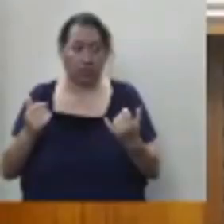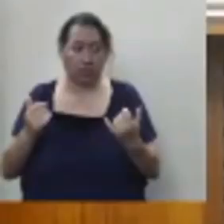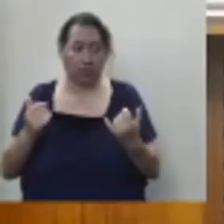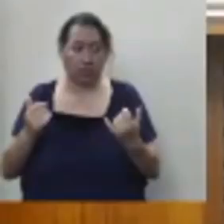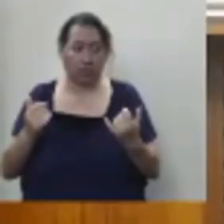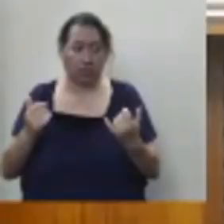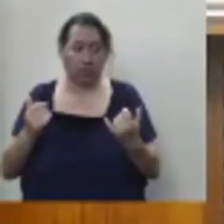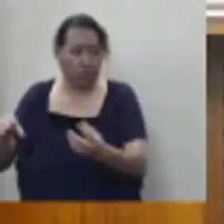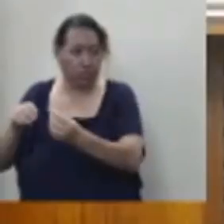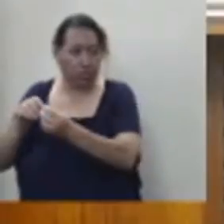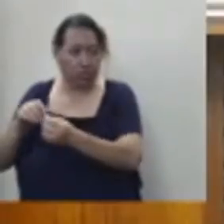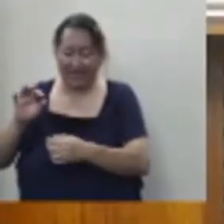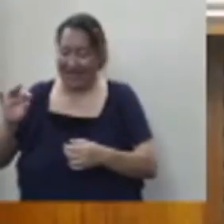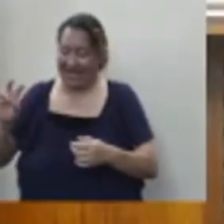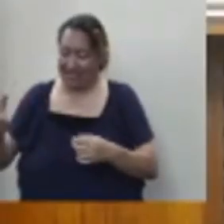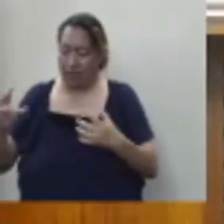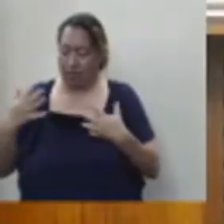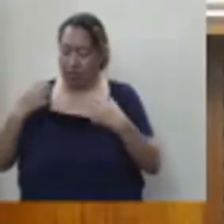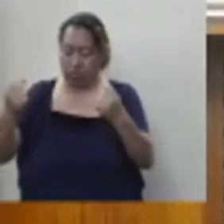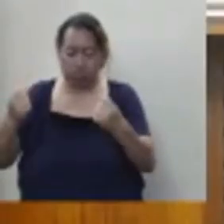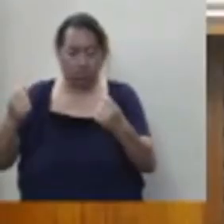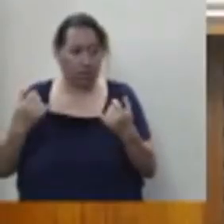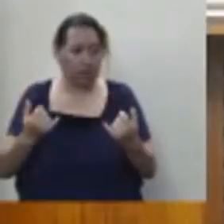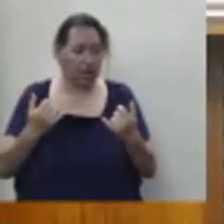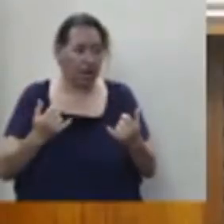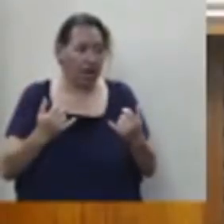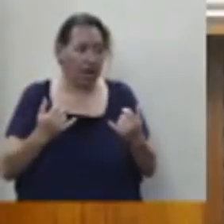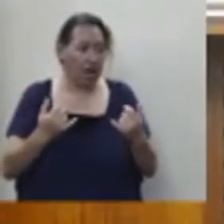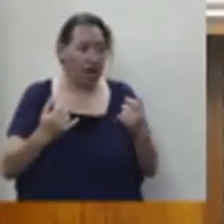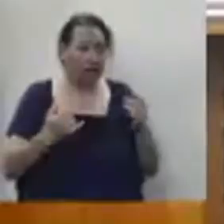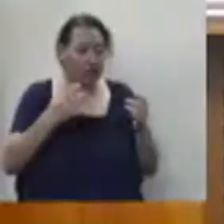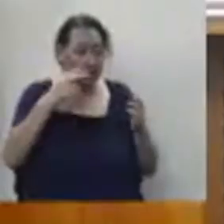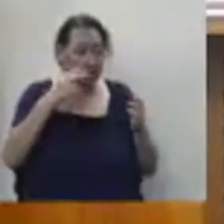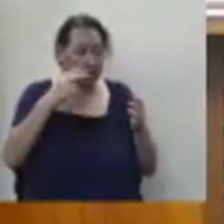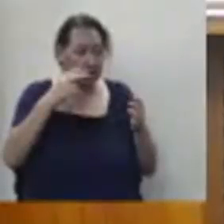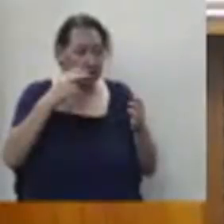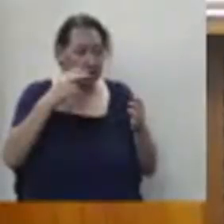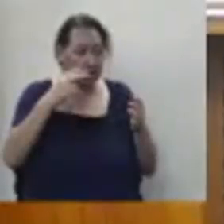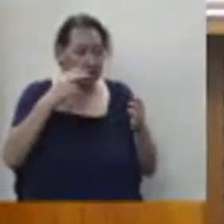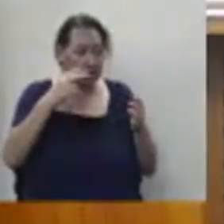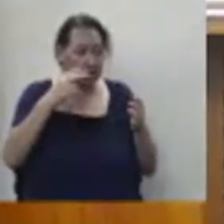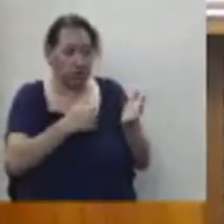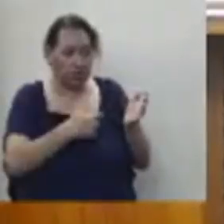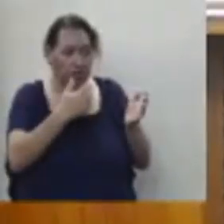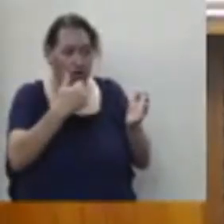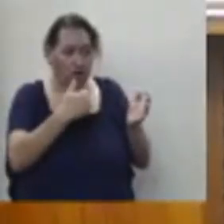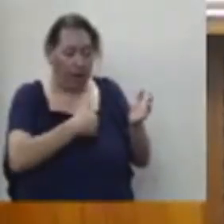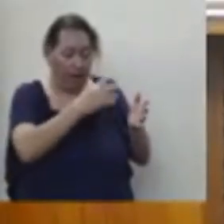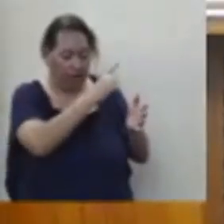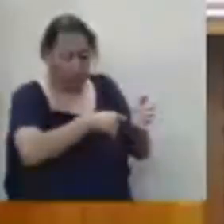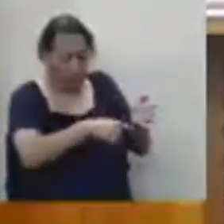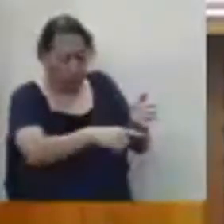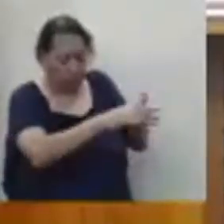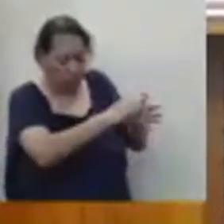that are fully recovered. And below the cumulative case count, there are 3 graphs that you can see. Different